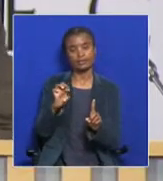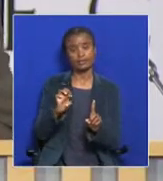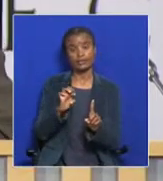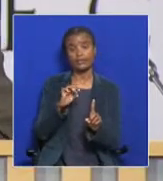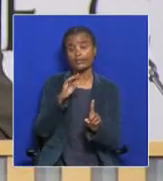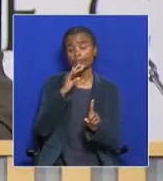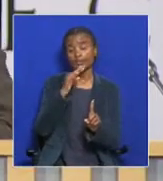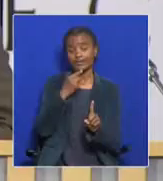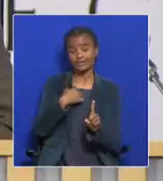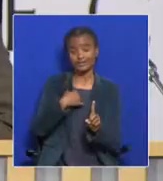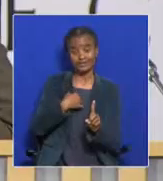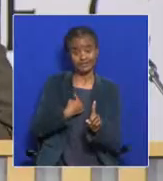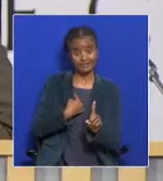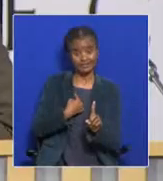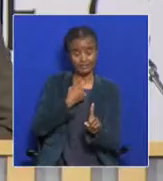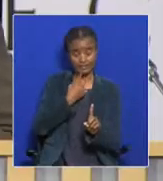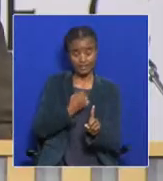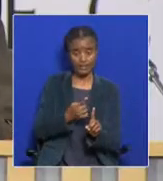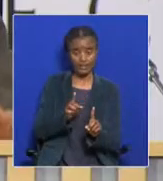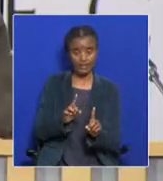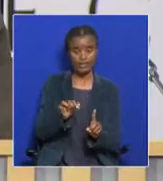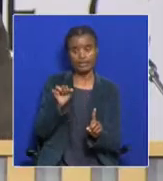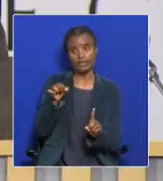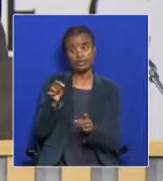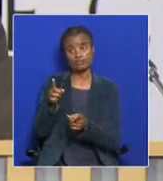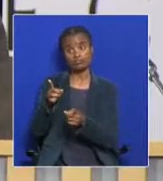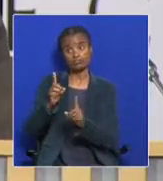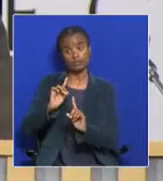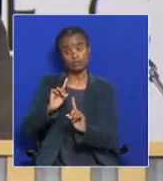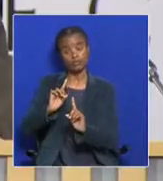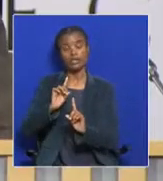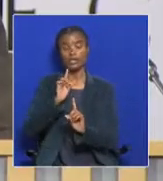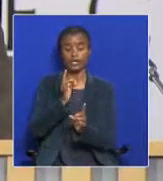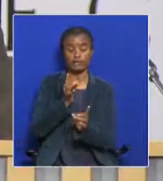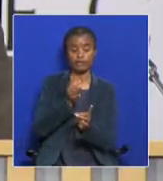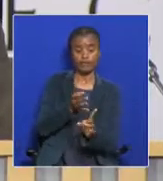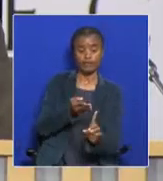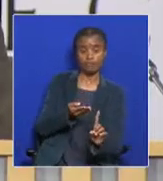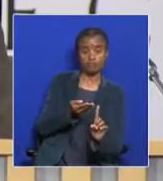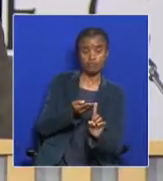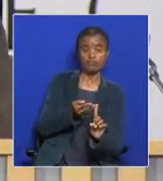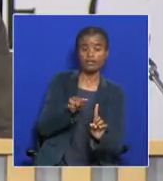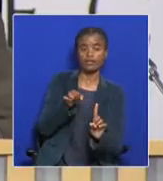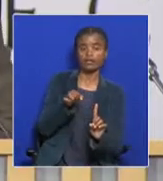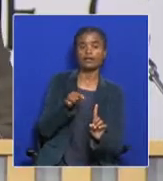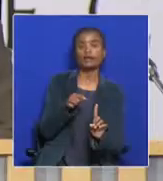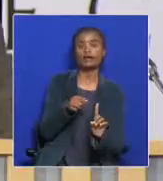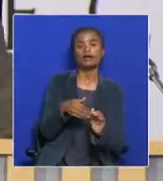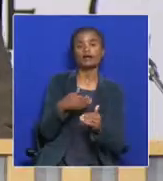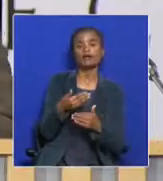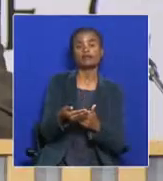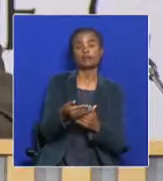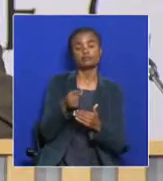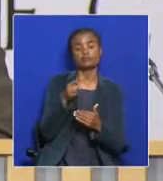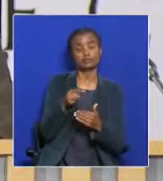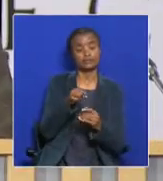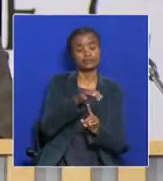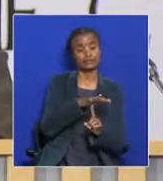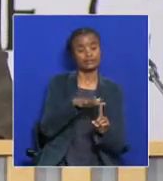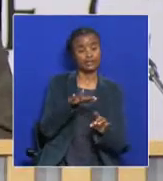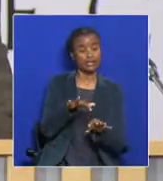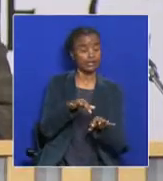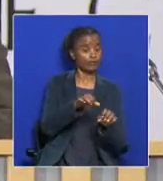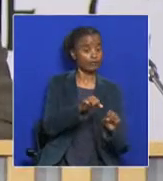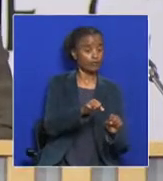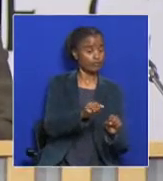the instruction that the brigadier did give me. I relayed it to him upon handing over the scene to him to say the brigadier has now